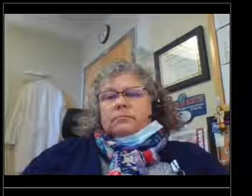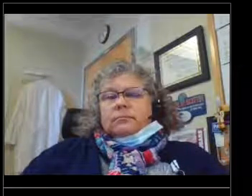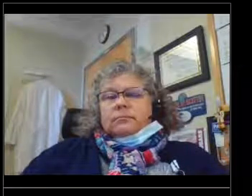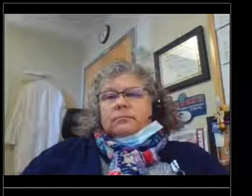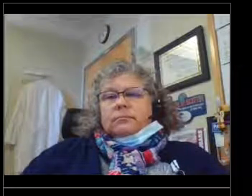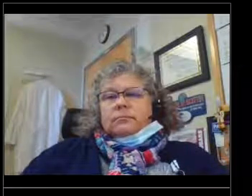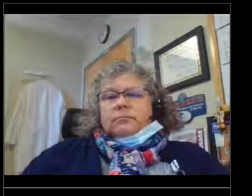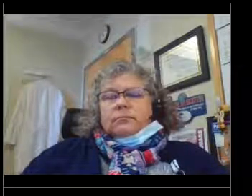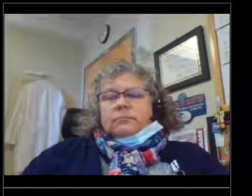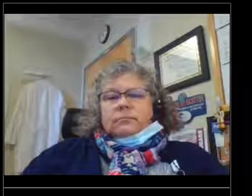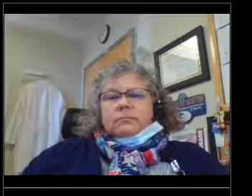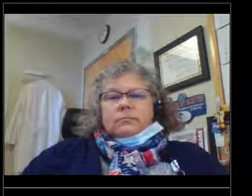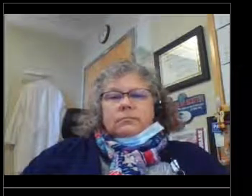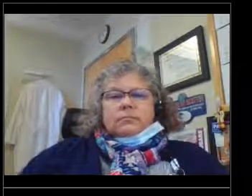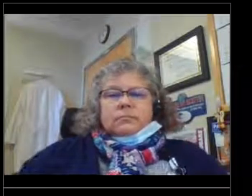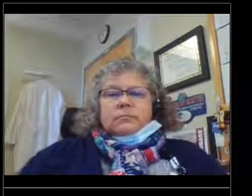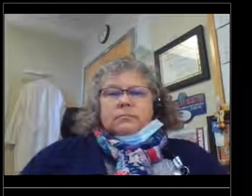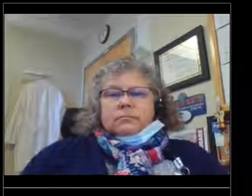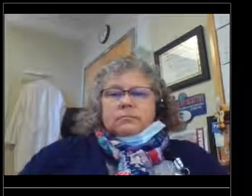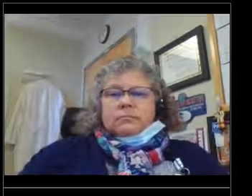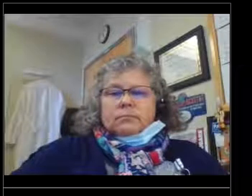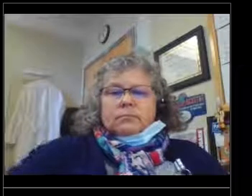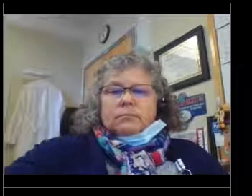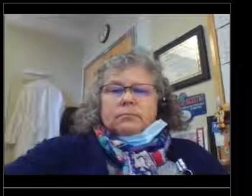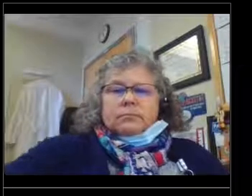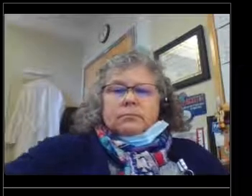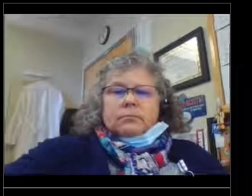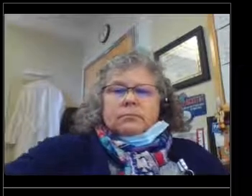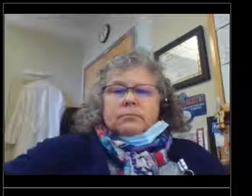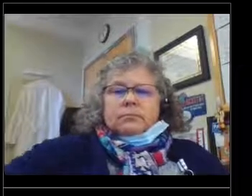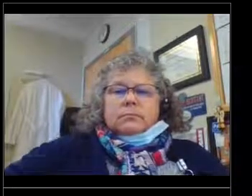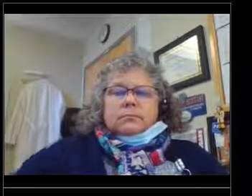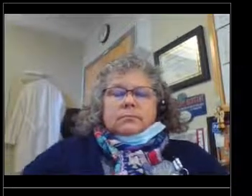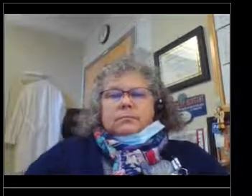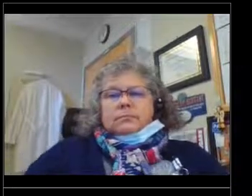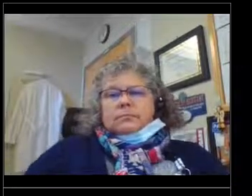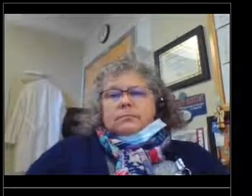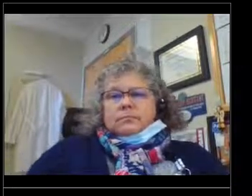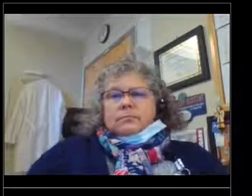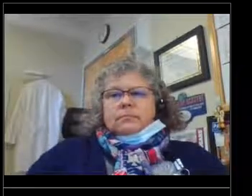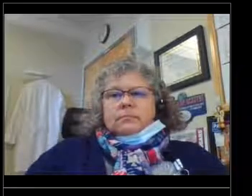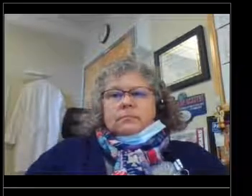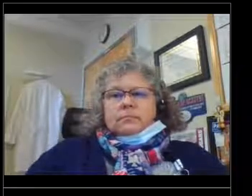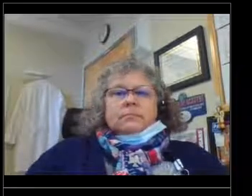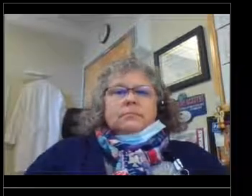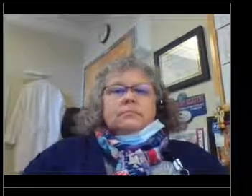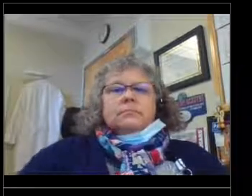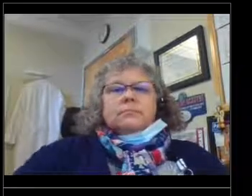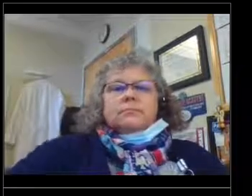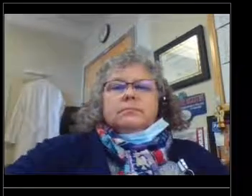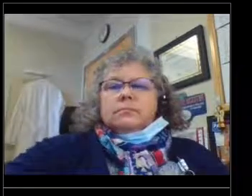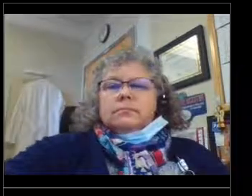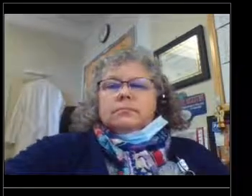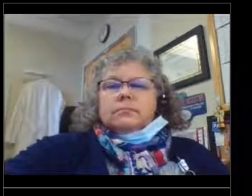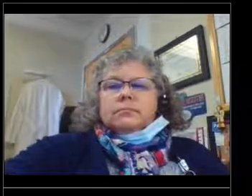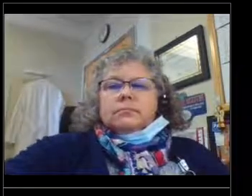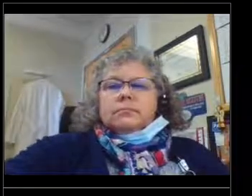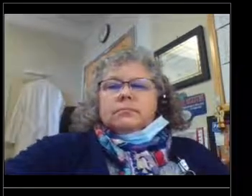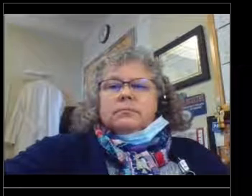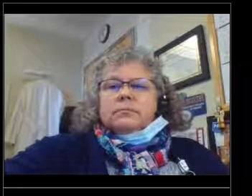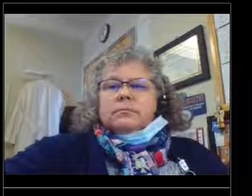And it's important that they are really clear about staying in compliance with